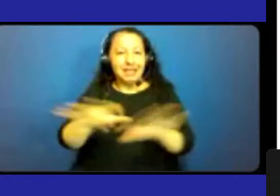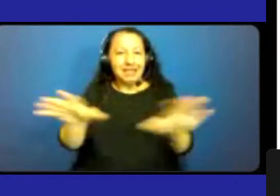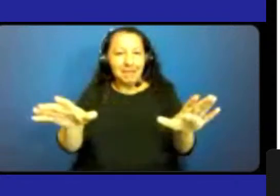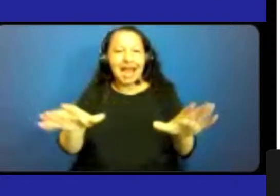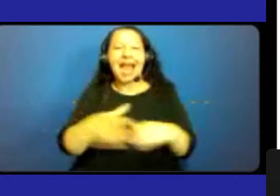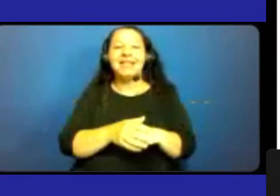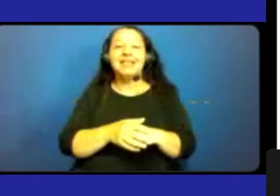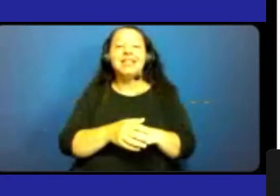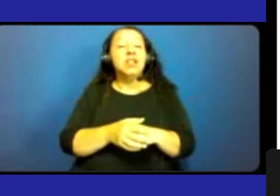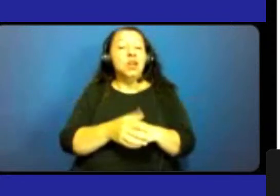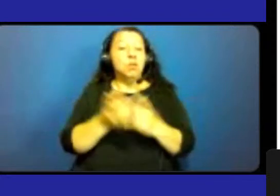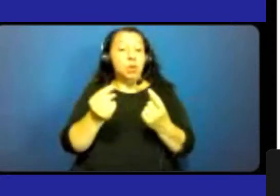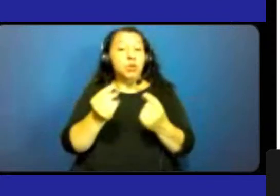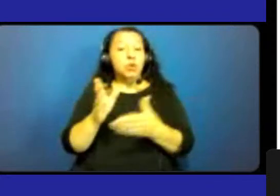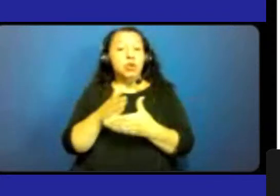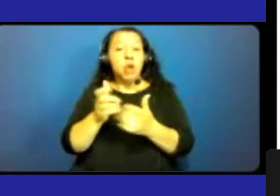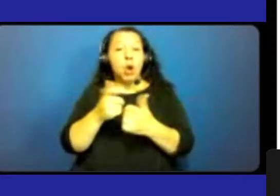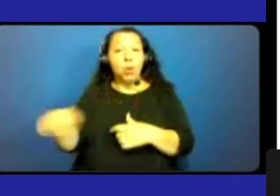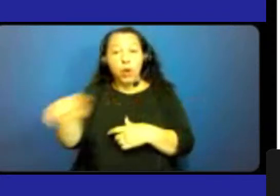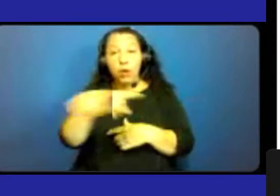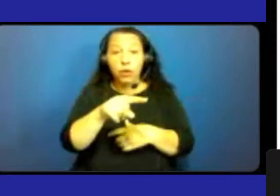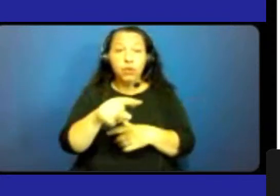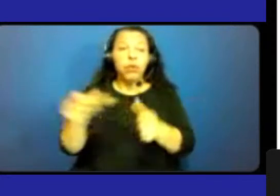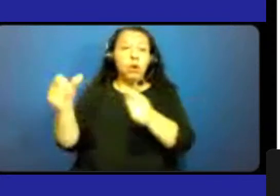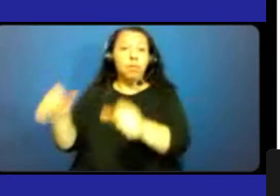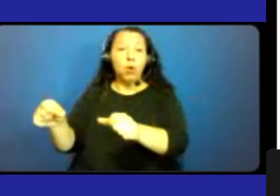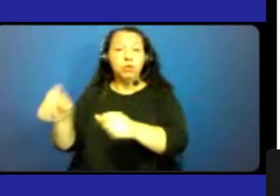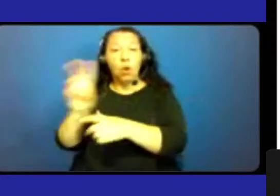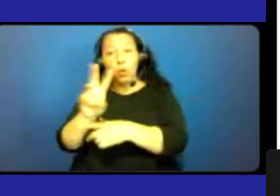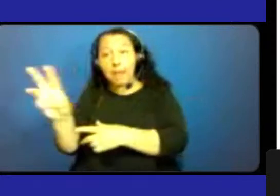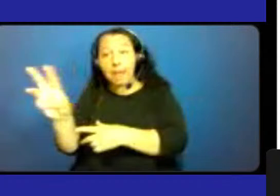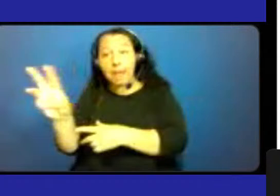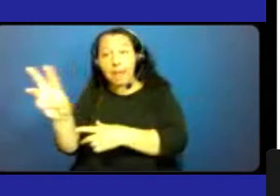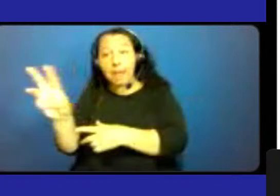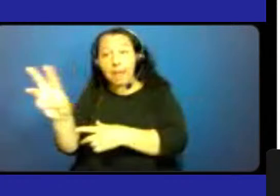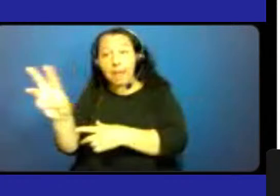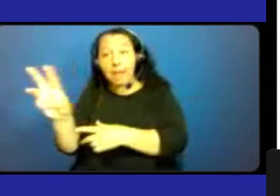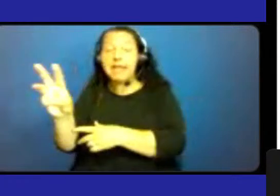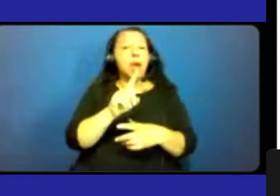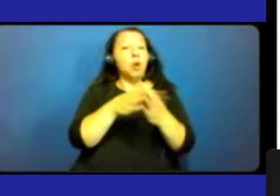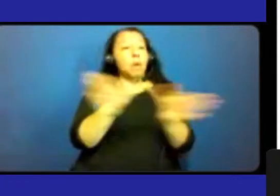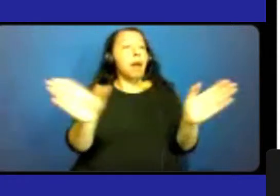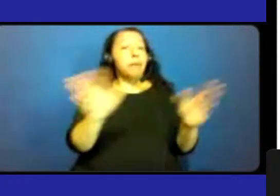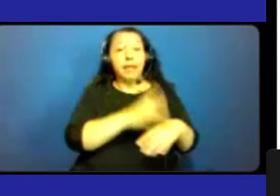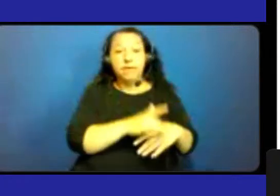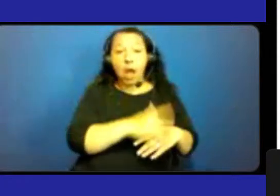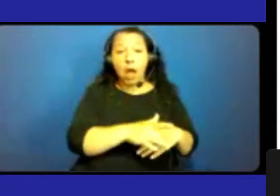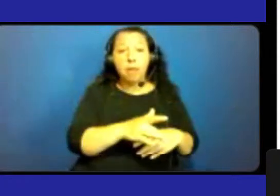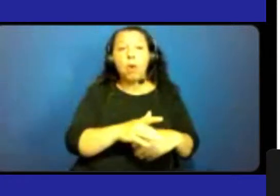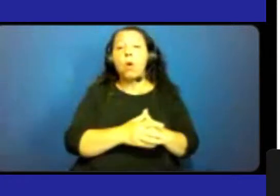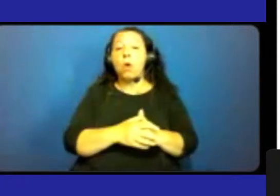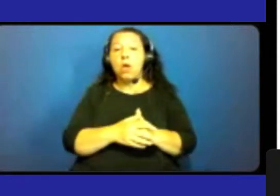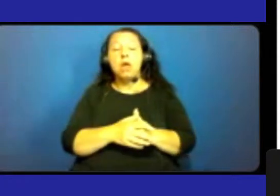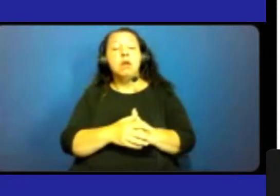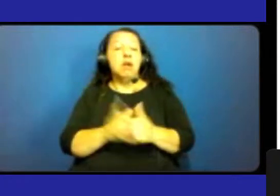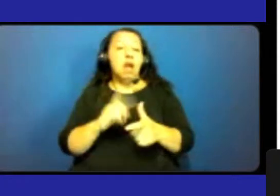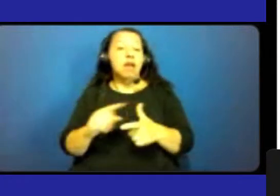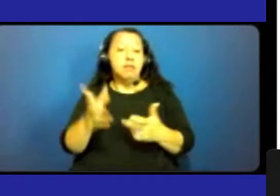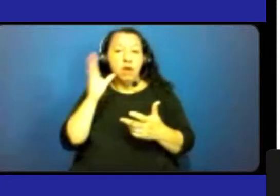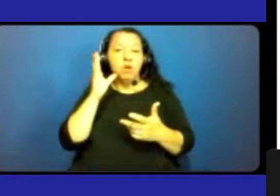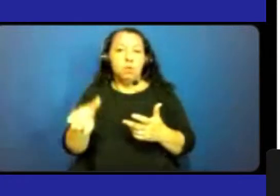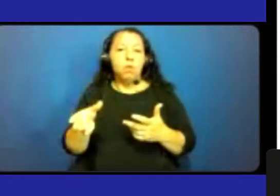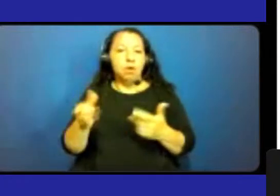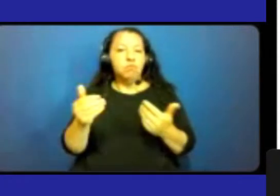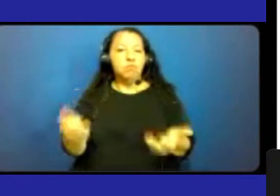disseminate that by sharing with you, by putting it on our website, by making it publicly available. And then we will go into the